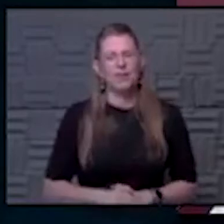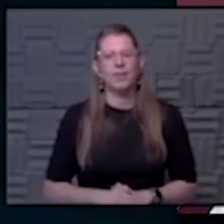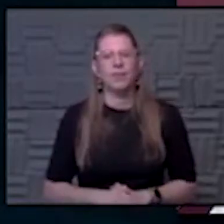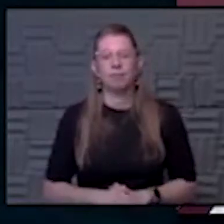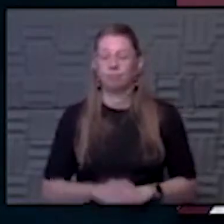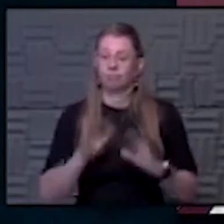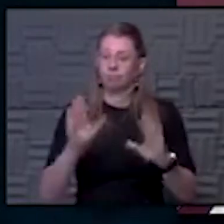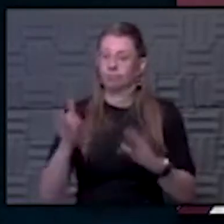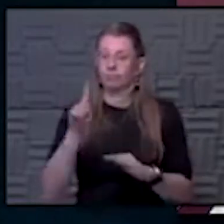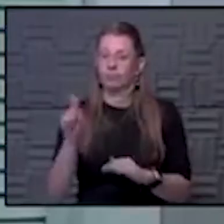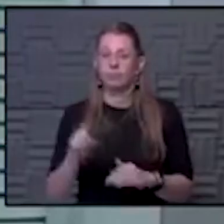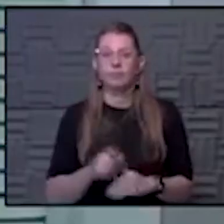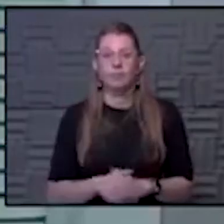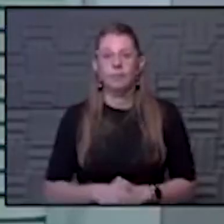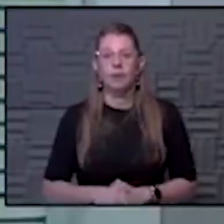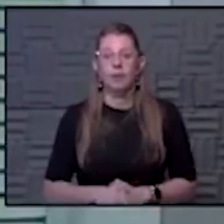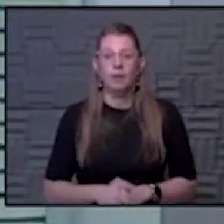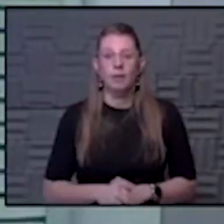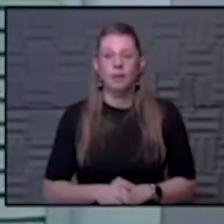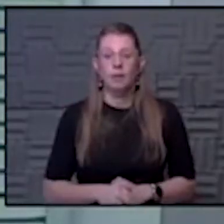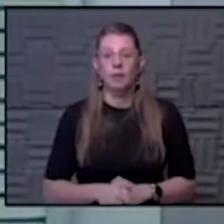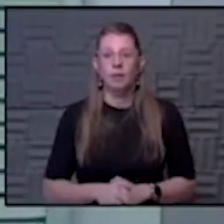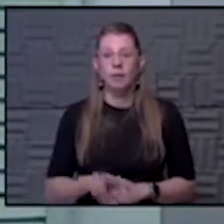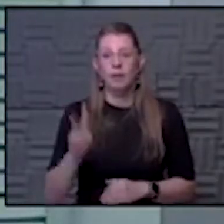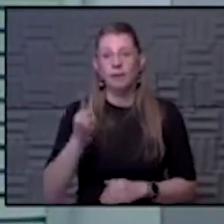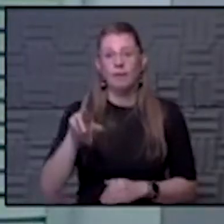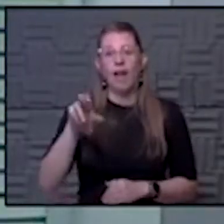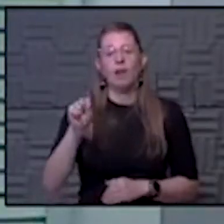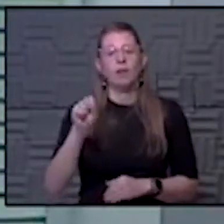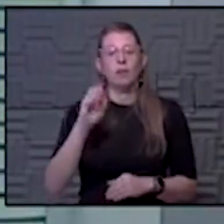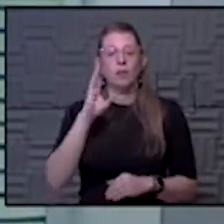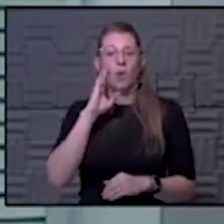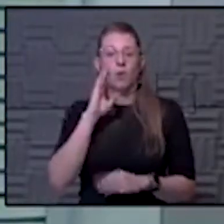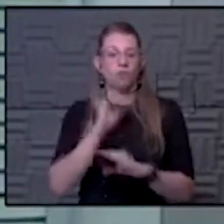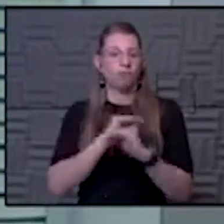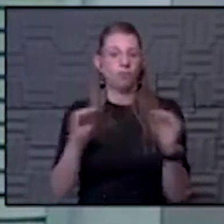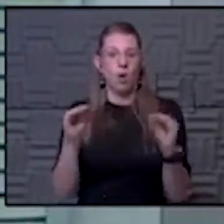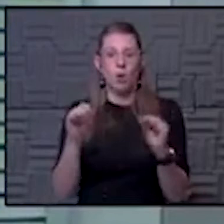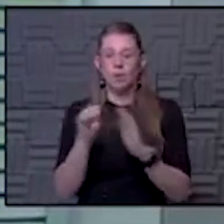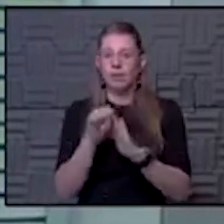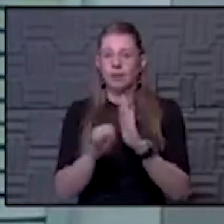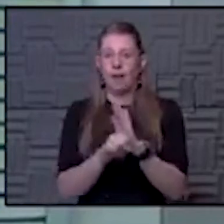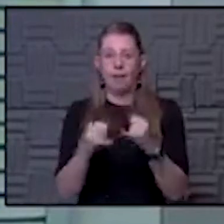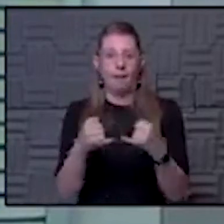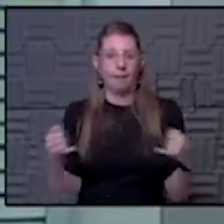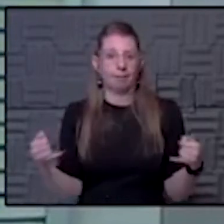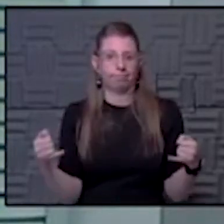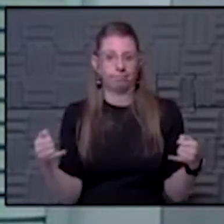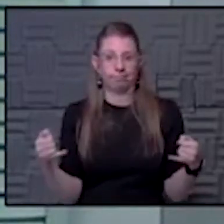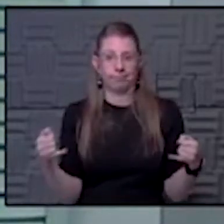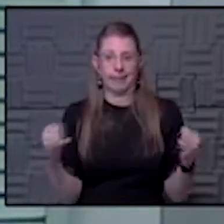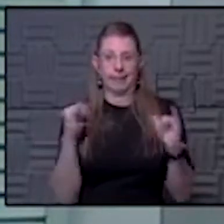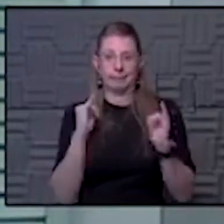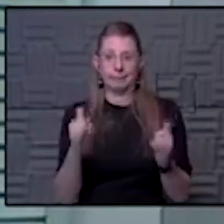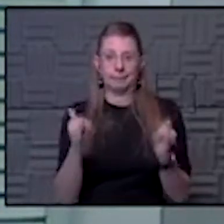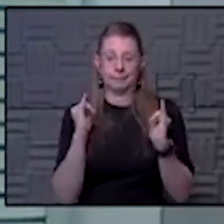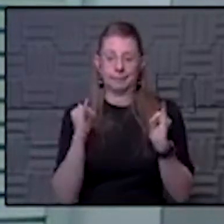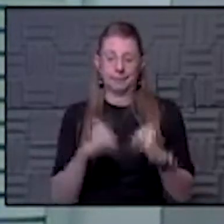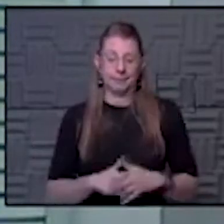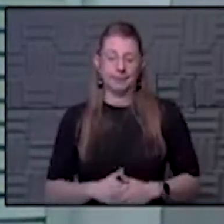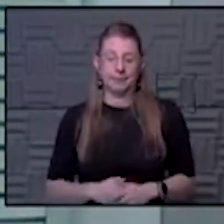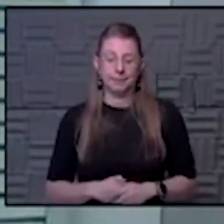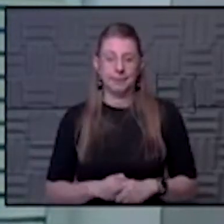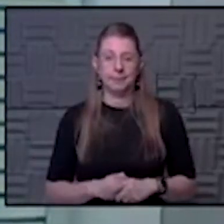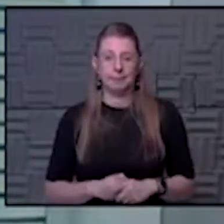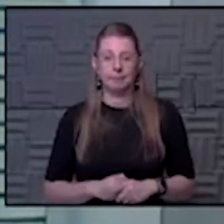It's a great question. The virus knows no state lines, and we don't either when it comes to that. And